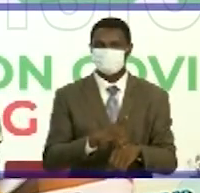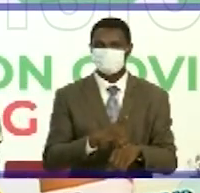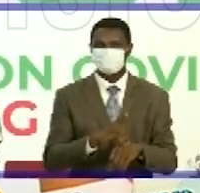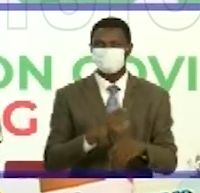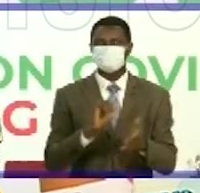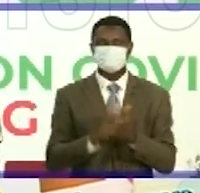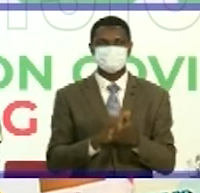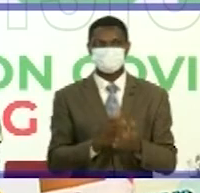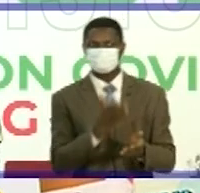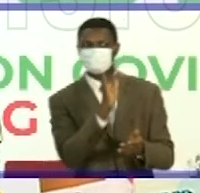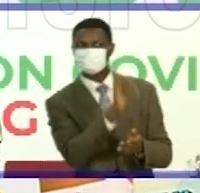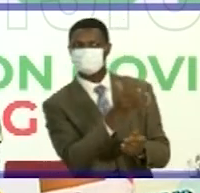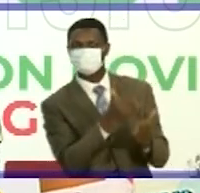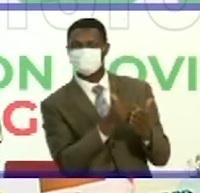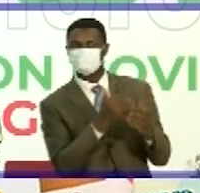been living